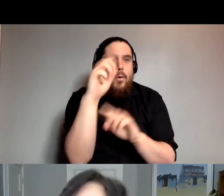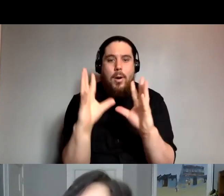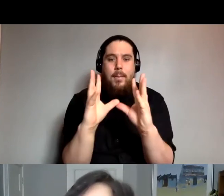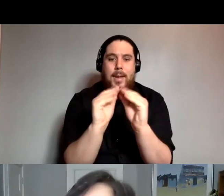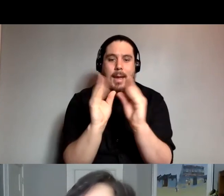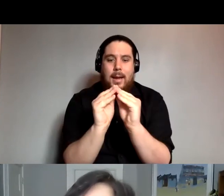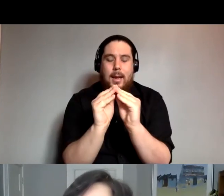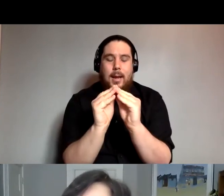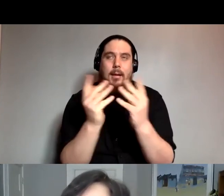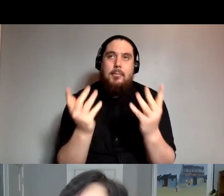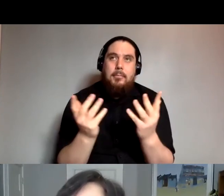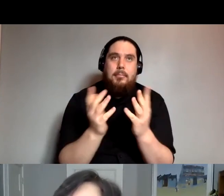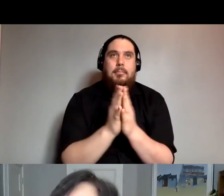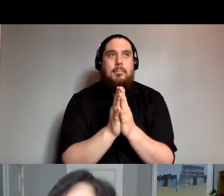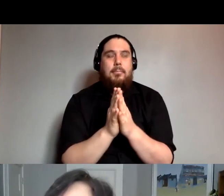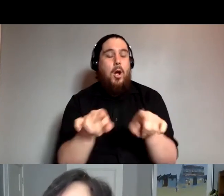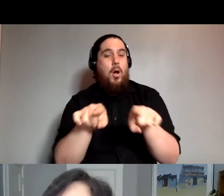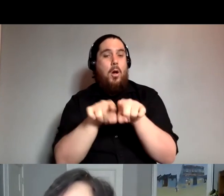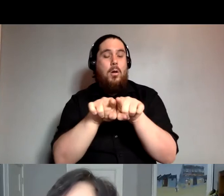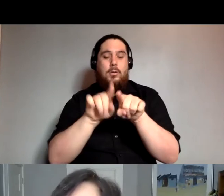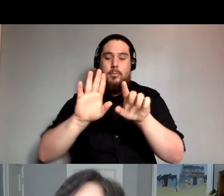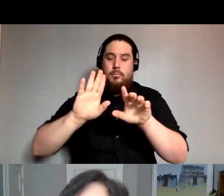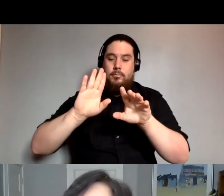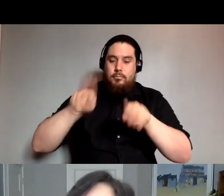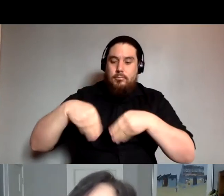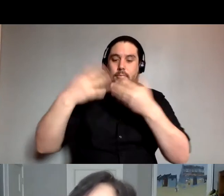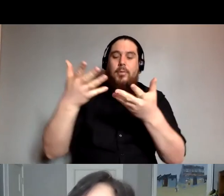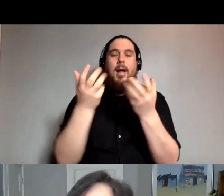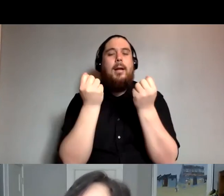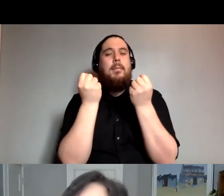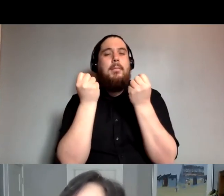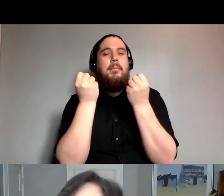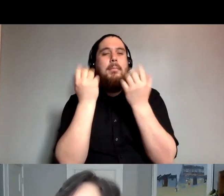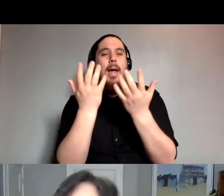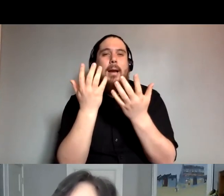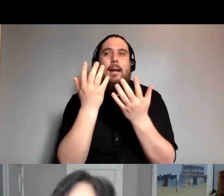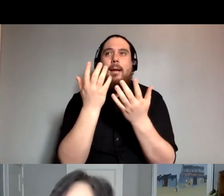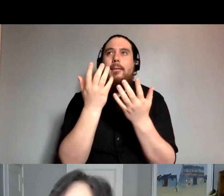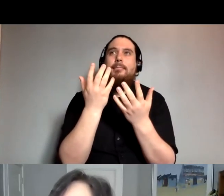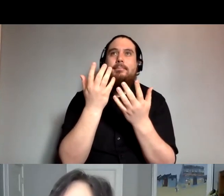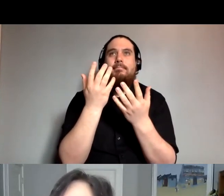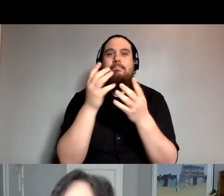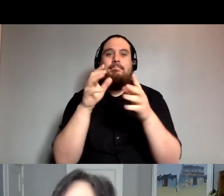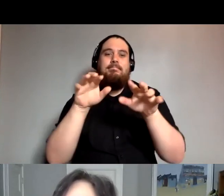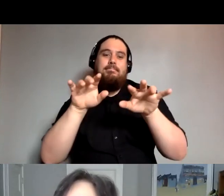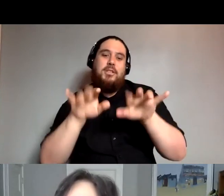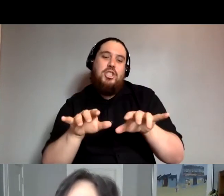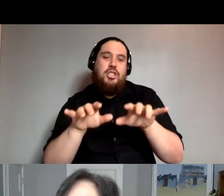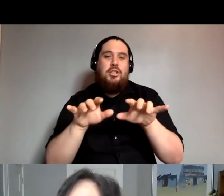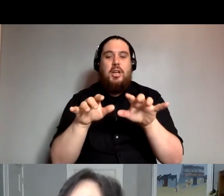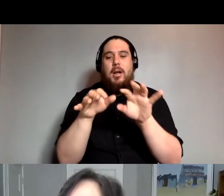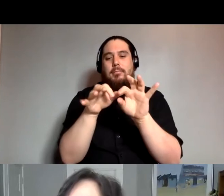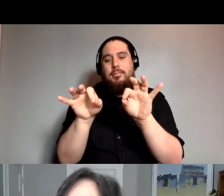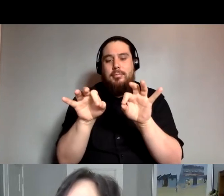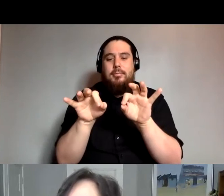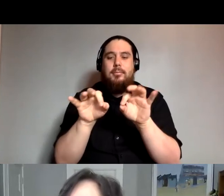being able to provide multiple inputs, not just using your voice, but chat and text. This again